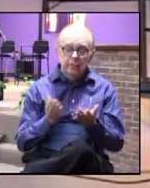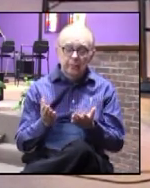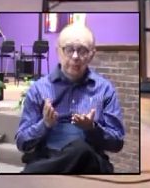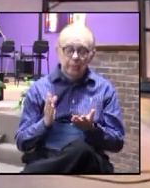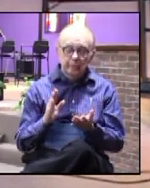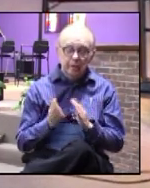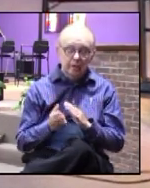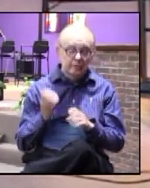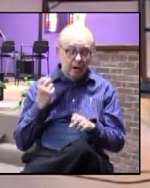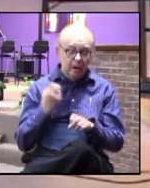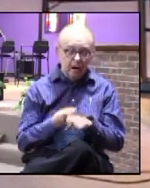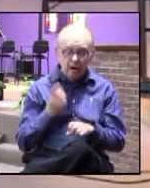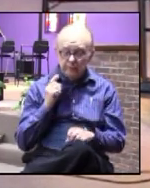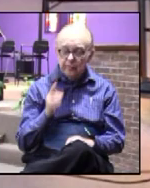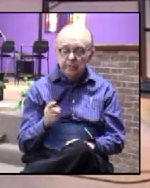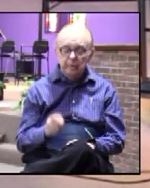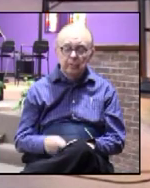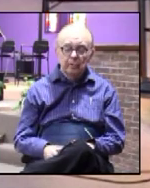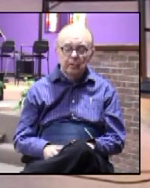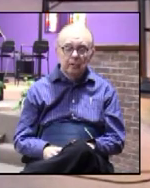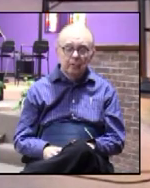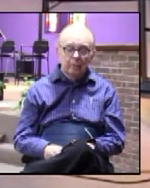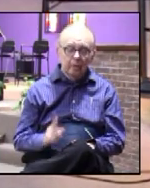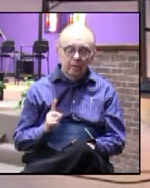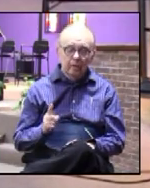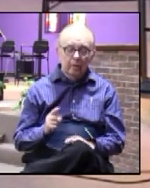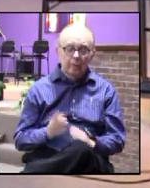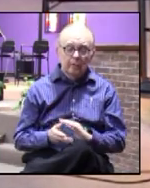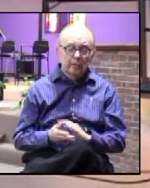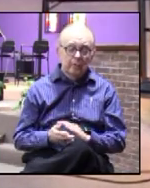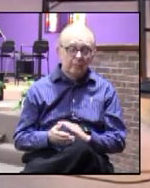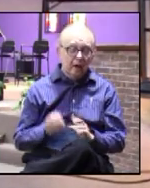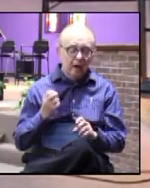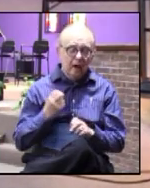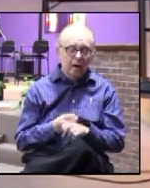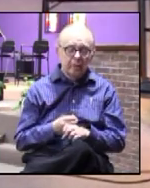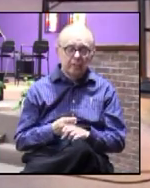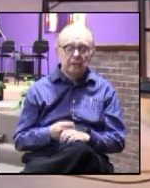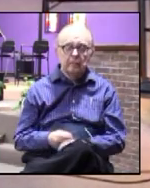you. And it's going to become a task,